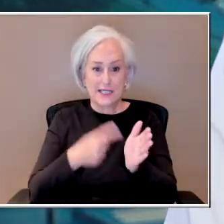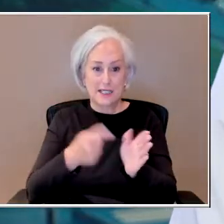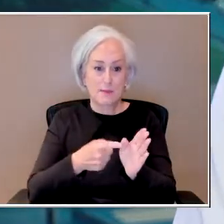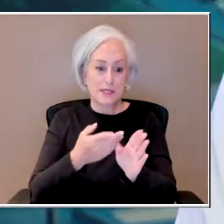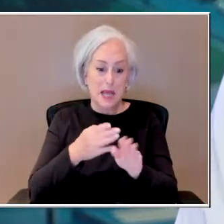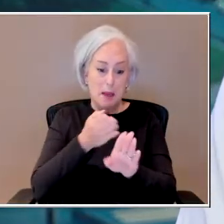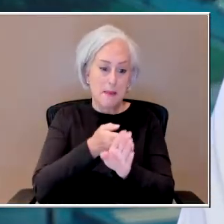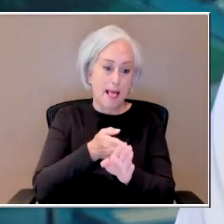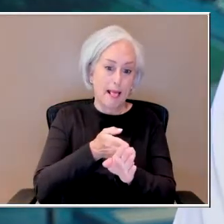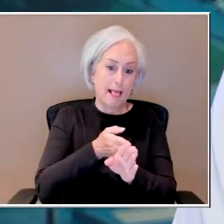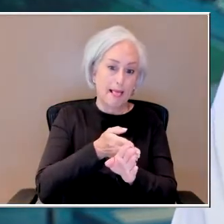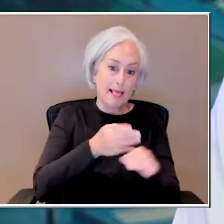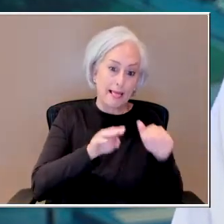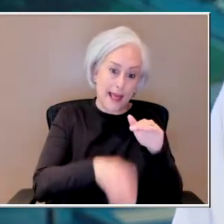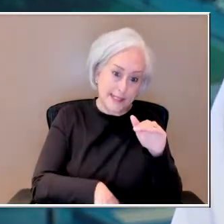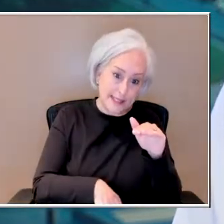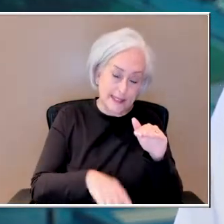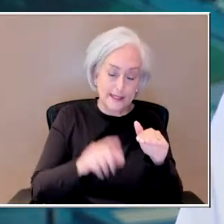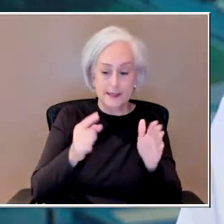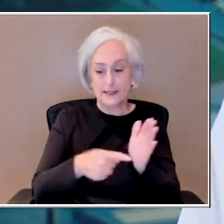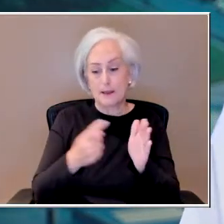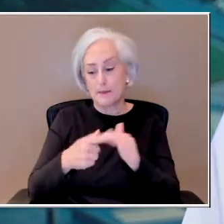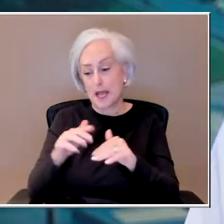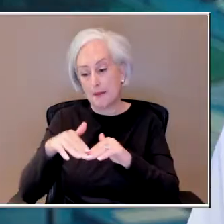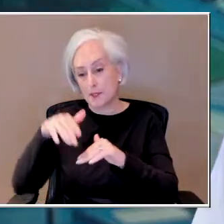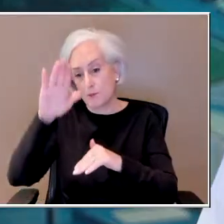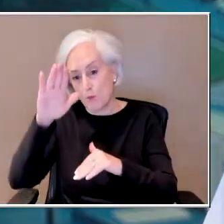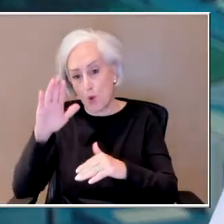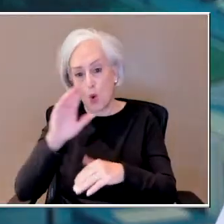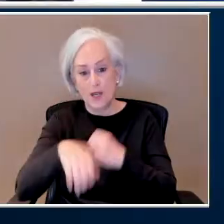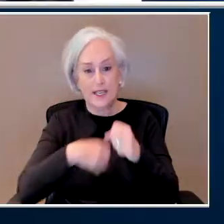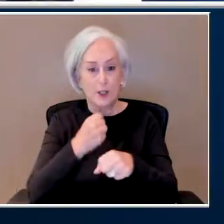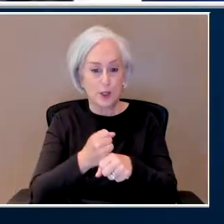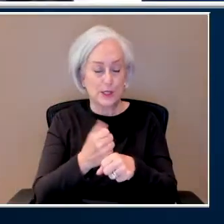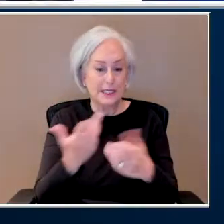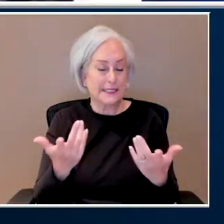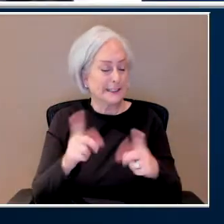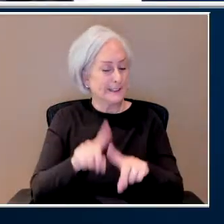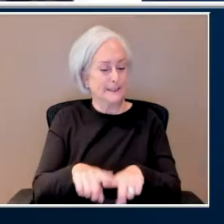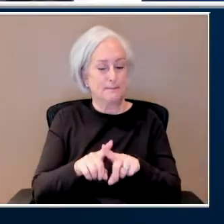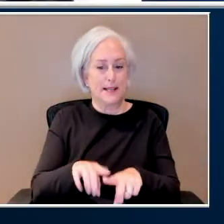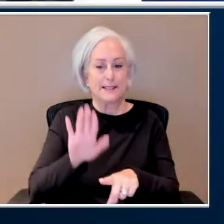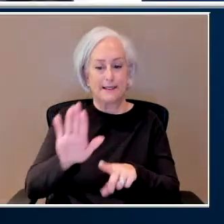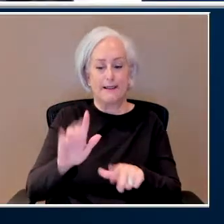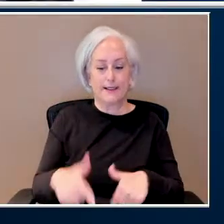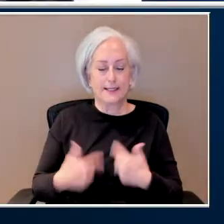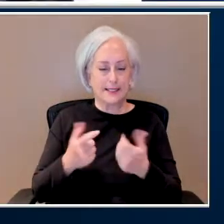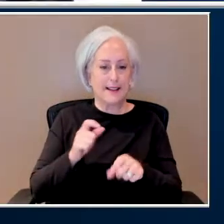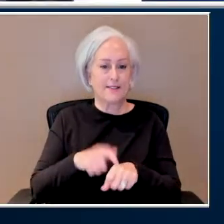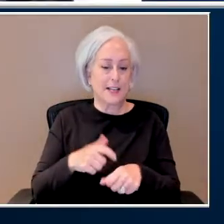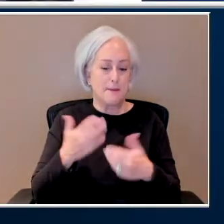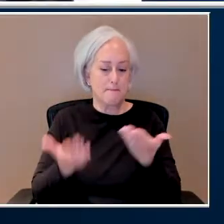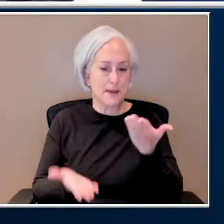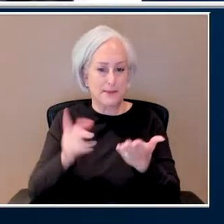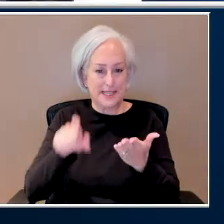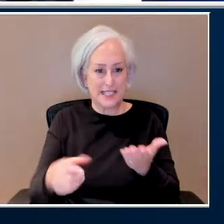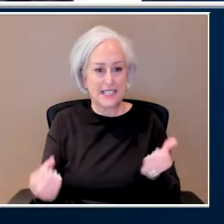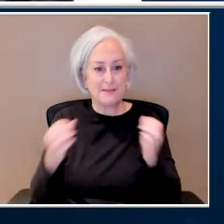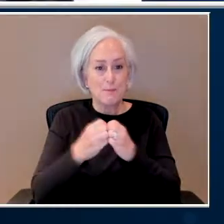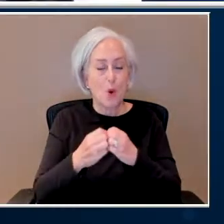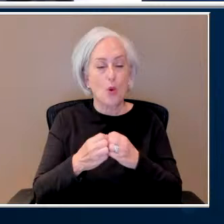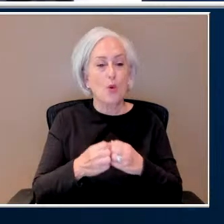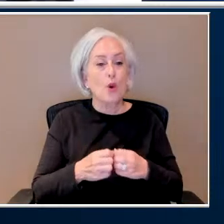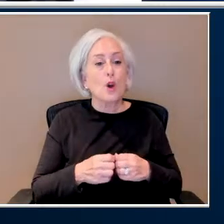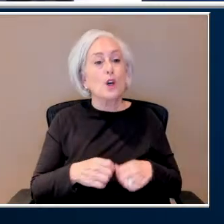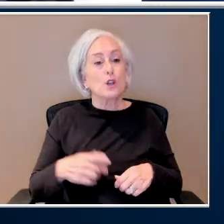But, you know, over his lifetime, he may require another surgery. Eddie wants to know what happened to Brennan's other kidney when he got his